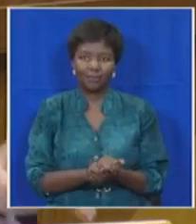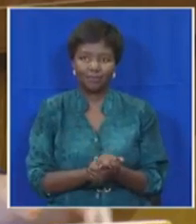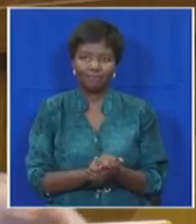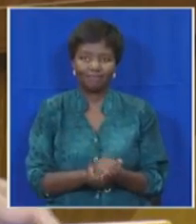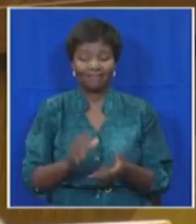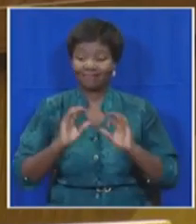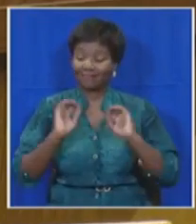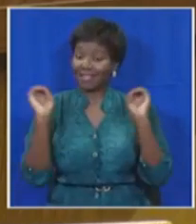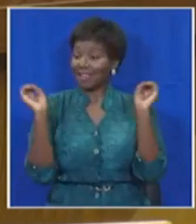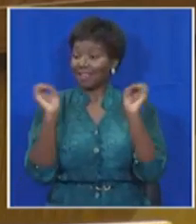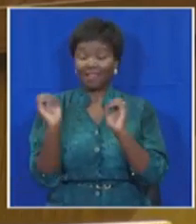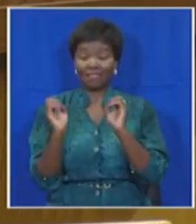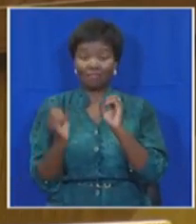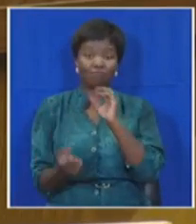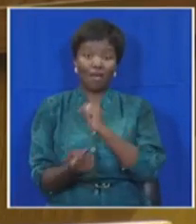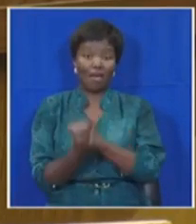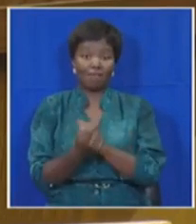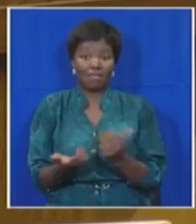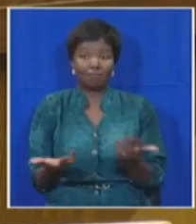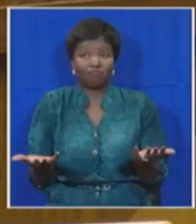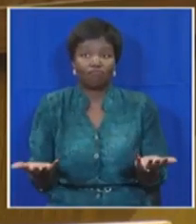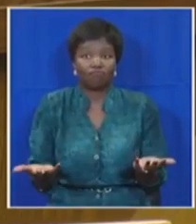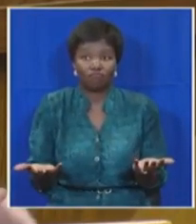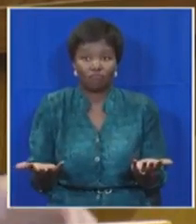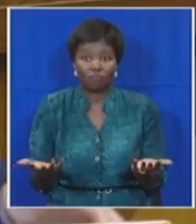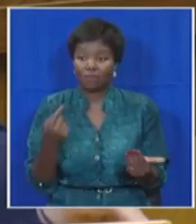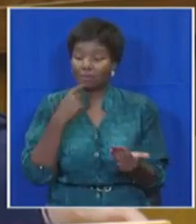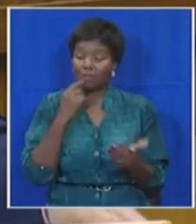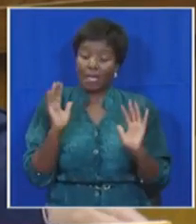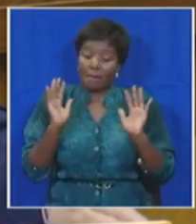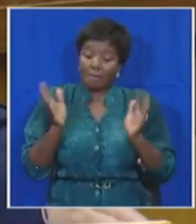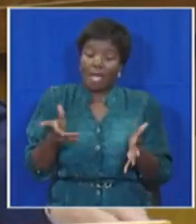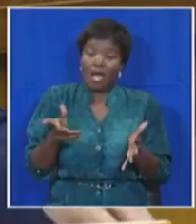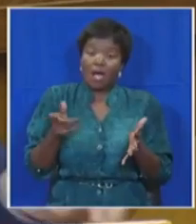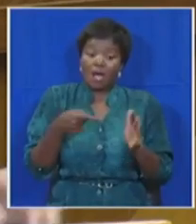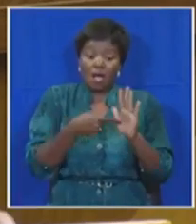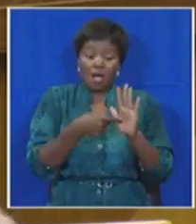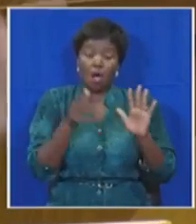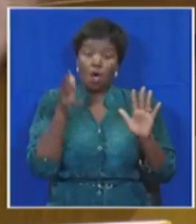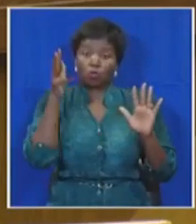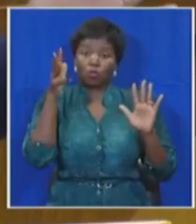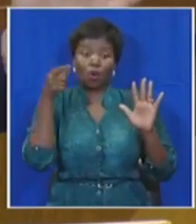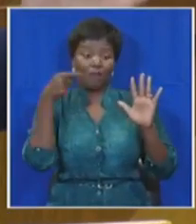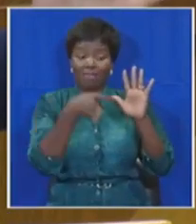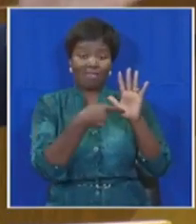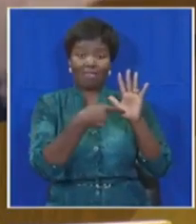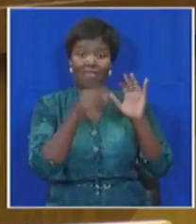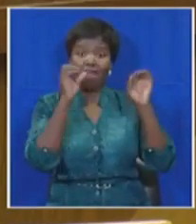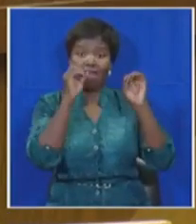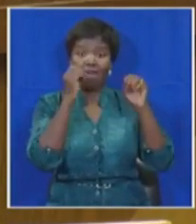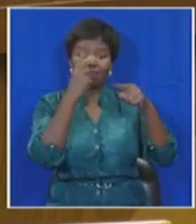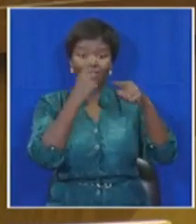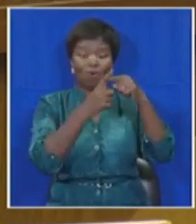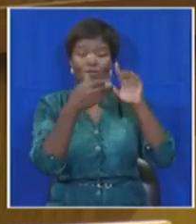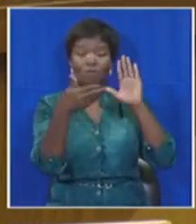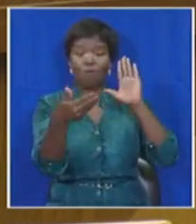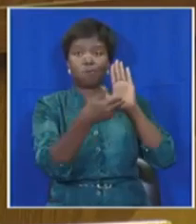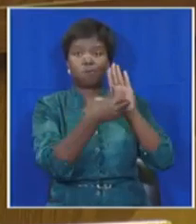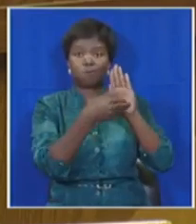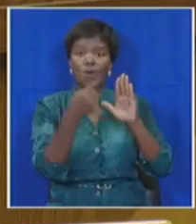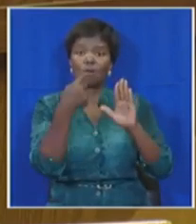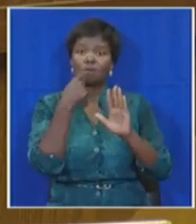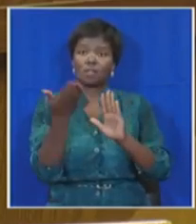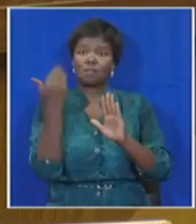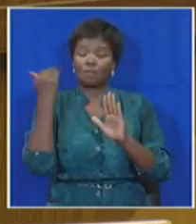Nothing will come of the speech. It was nothing more than a cynically crafted subterfuge as a bit to disguise the backstory of